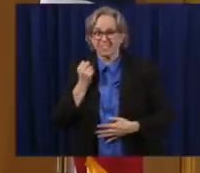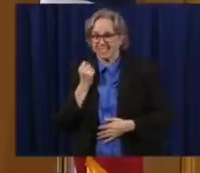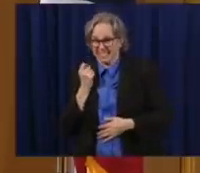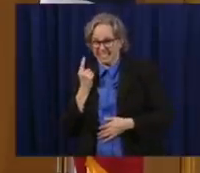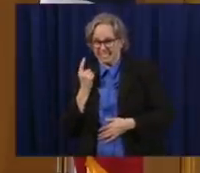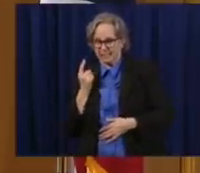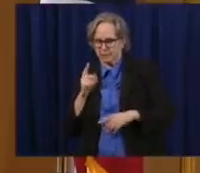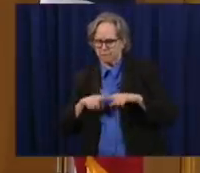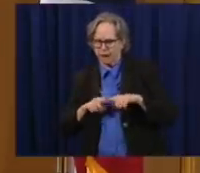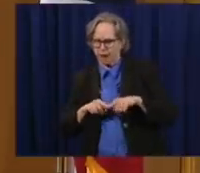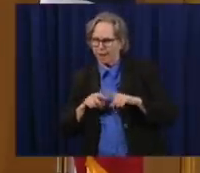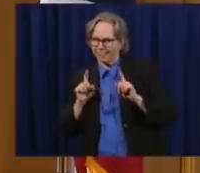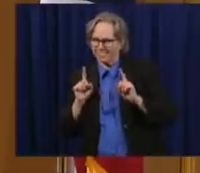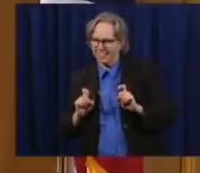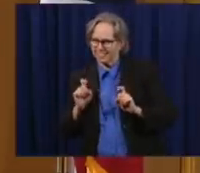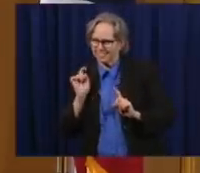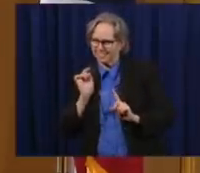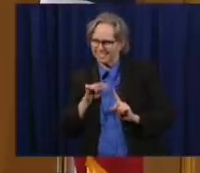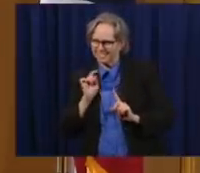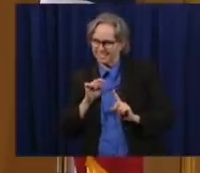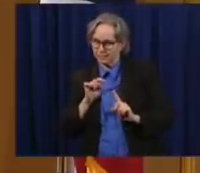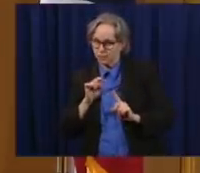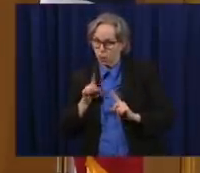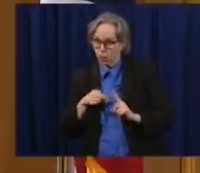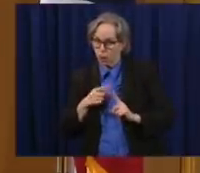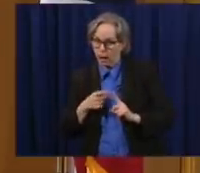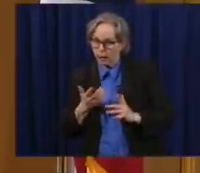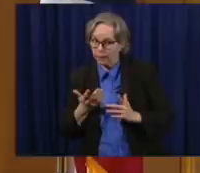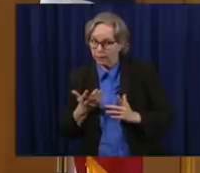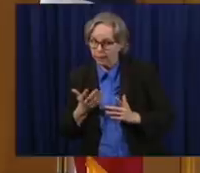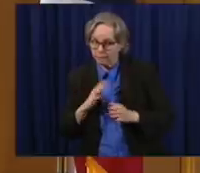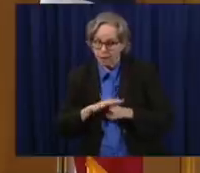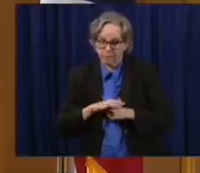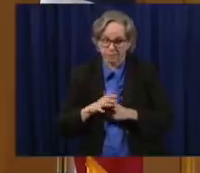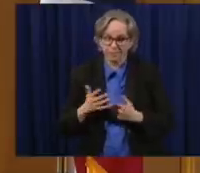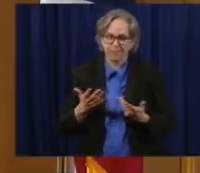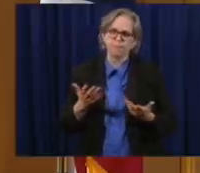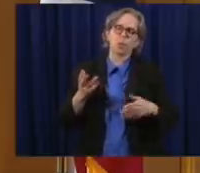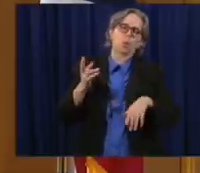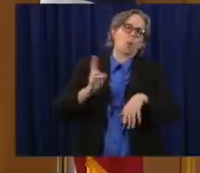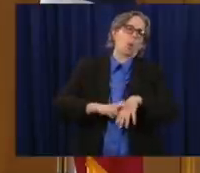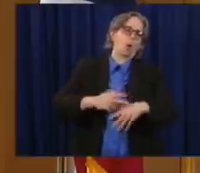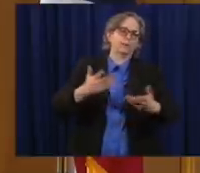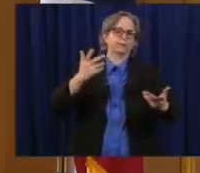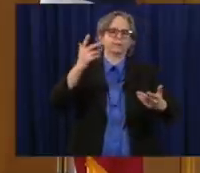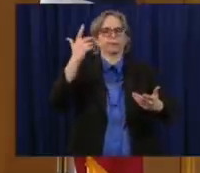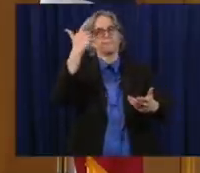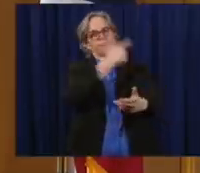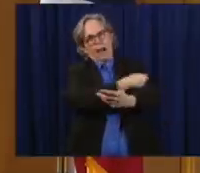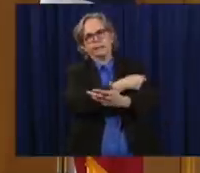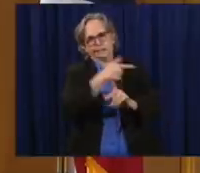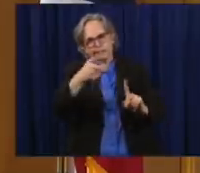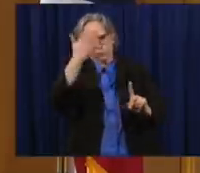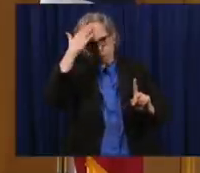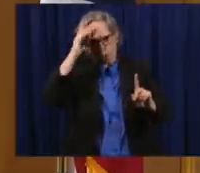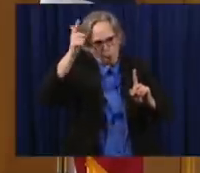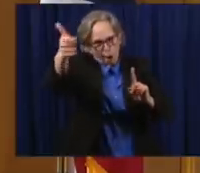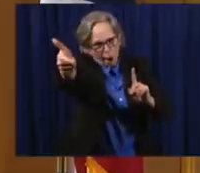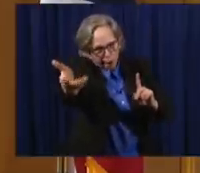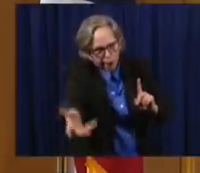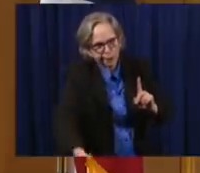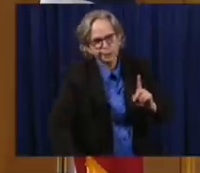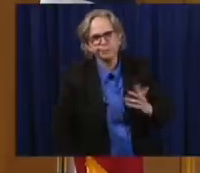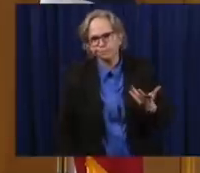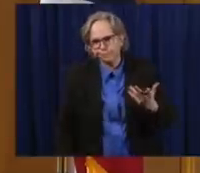testing, when we ultimately, of course, when we get a vaccine. So all of those things, are going to